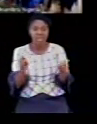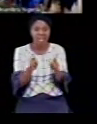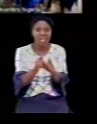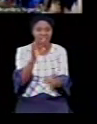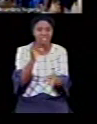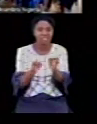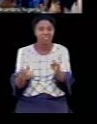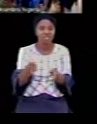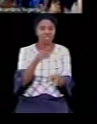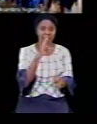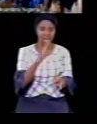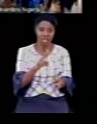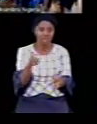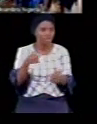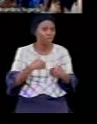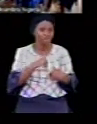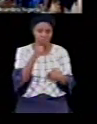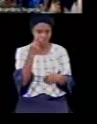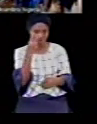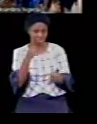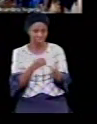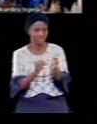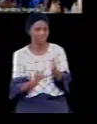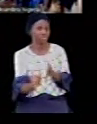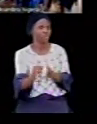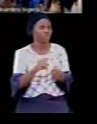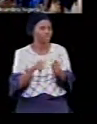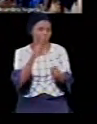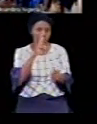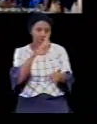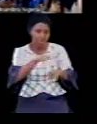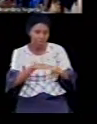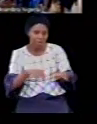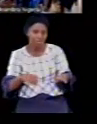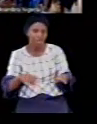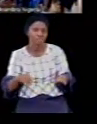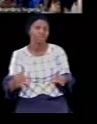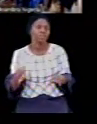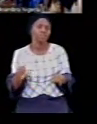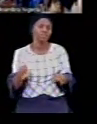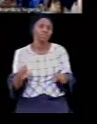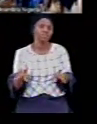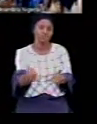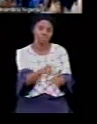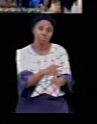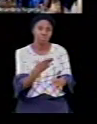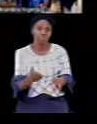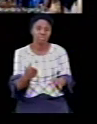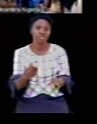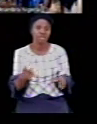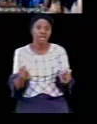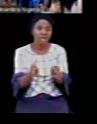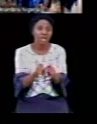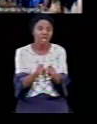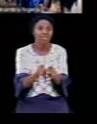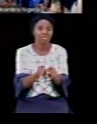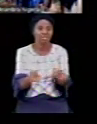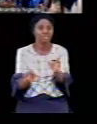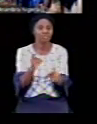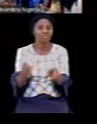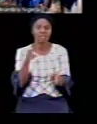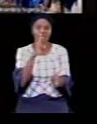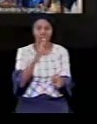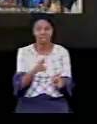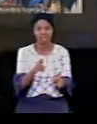it yet, but calling those things which be not as though they were. The symptoms may be, they have